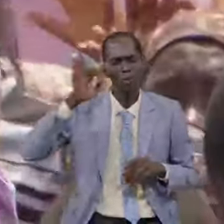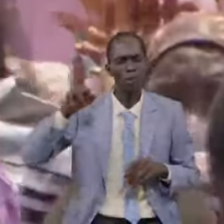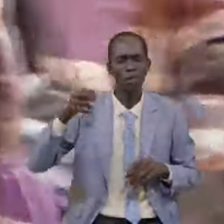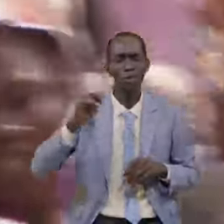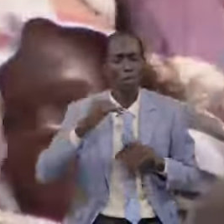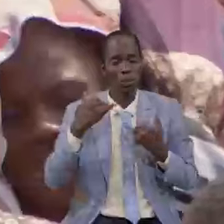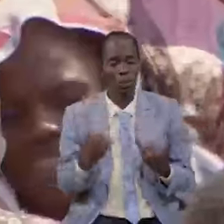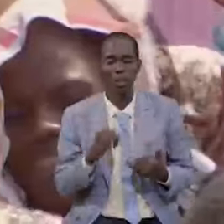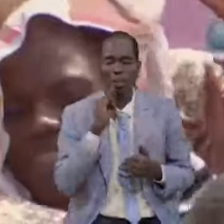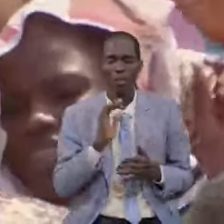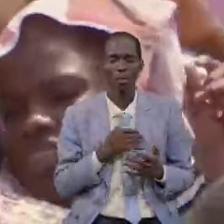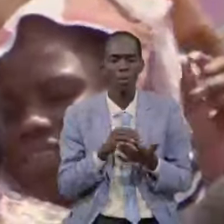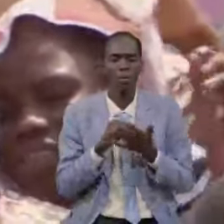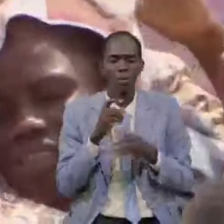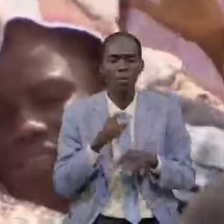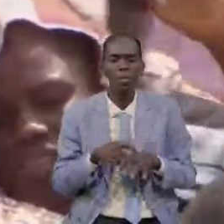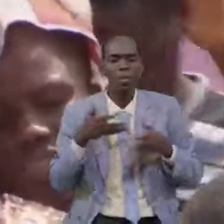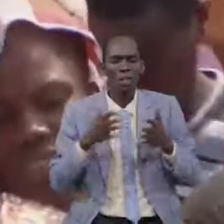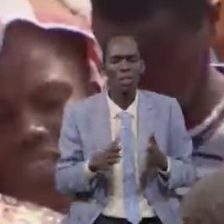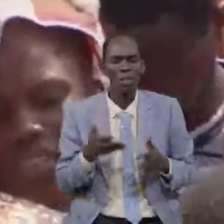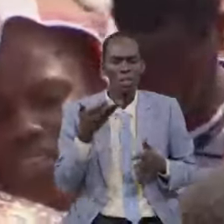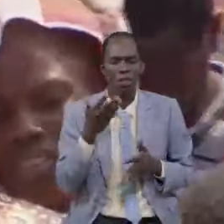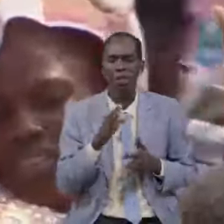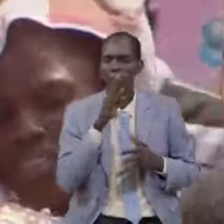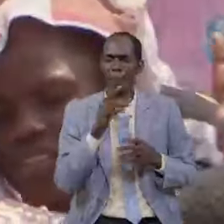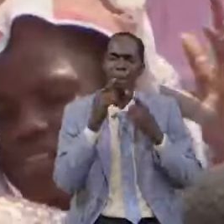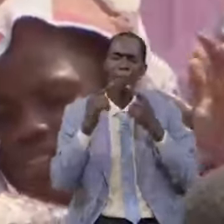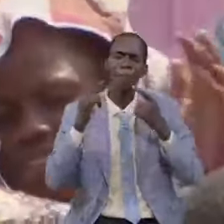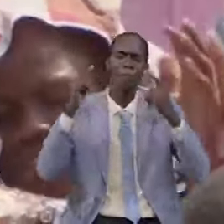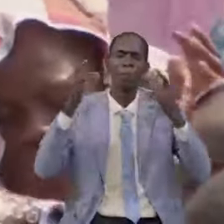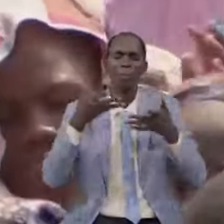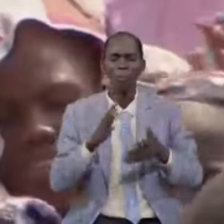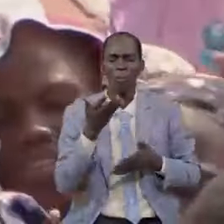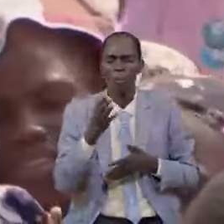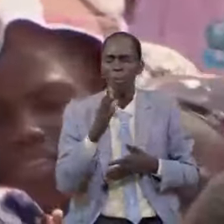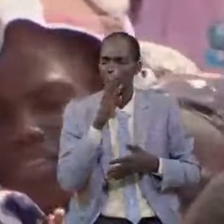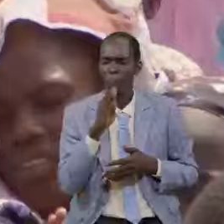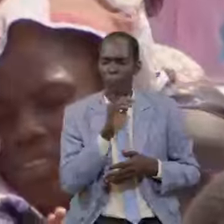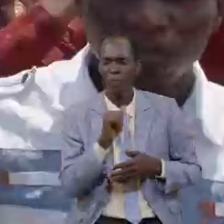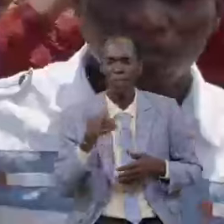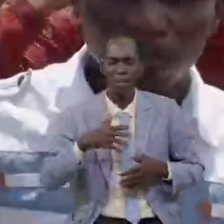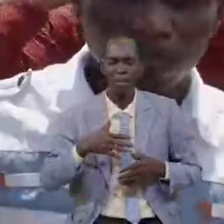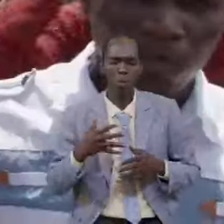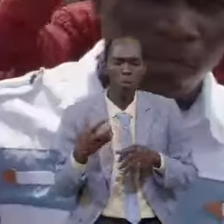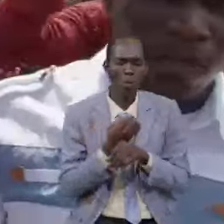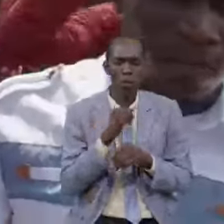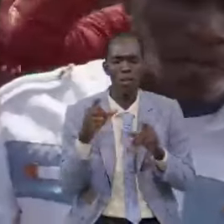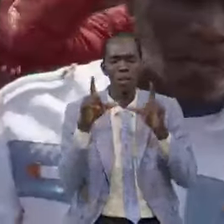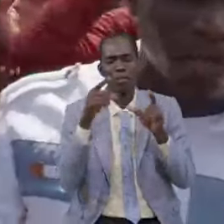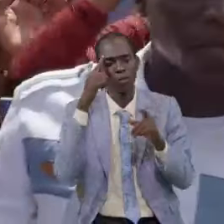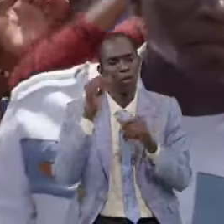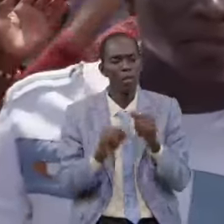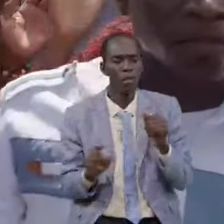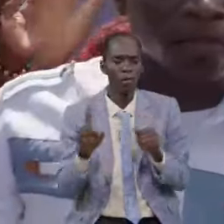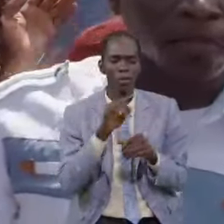be achievement and let there be a winning level for everyone in Jesus' name. We thank you,